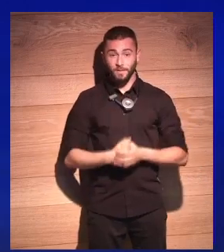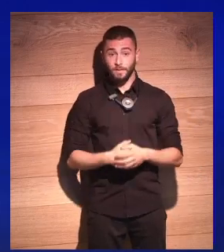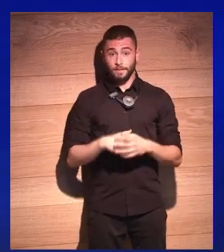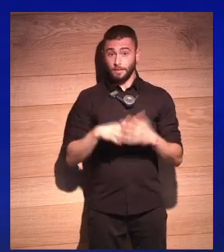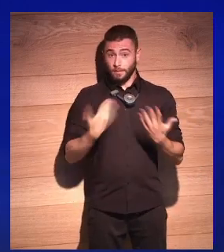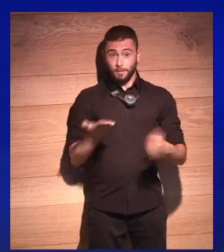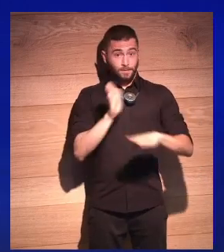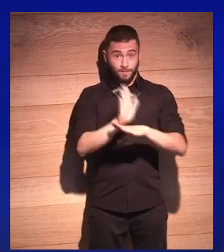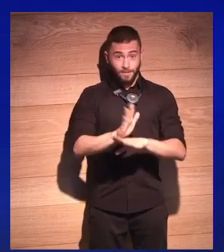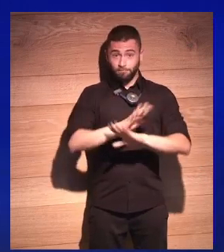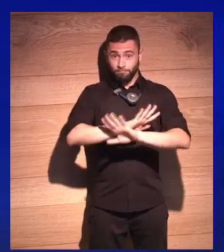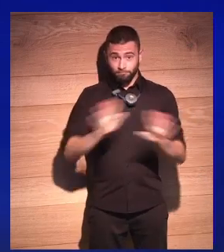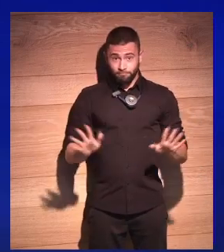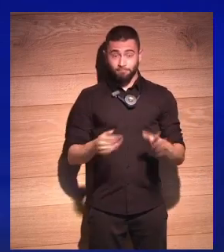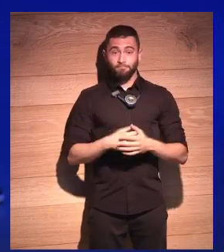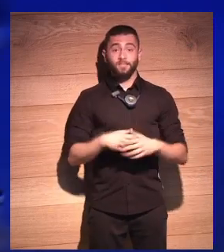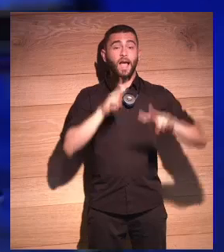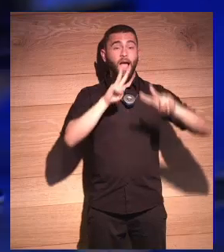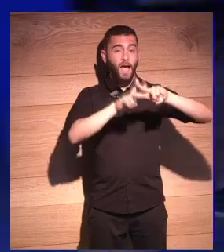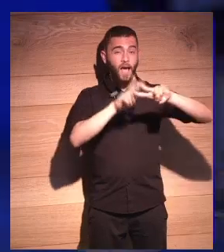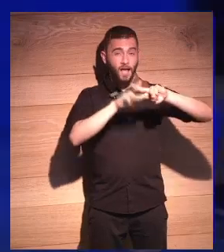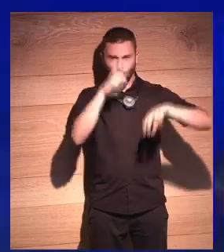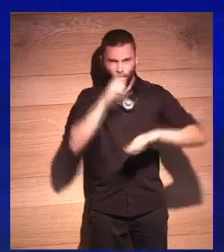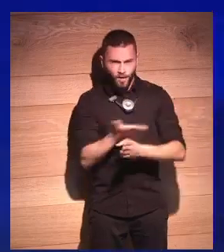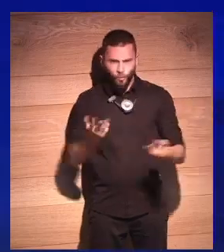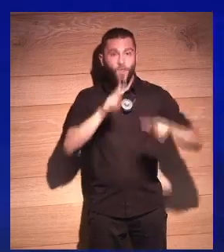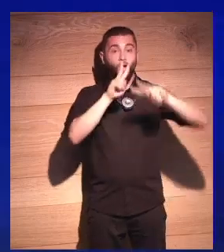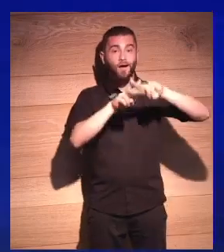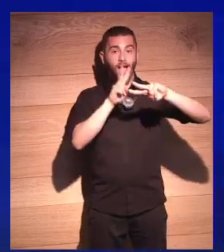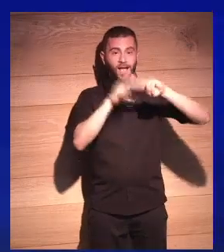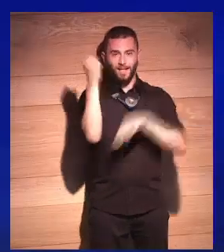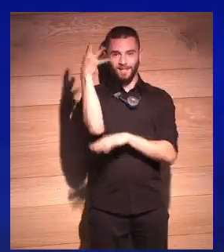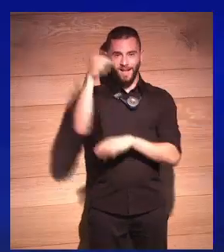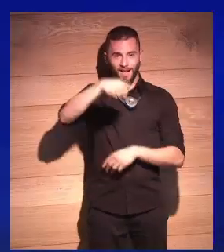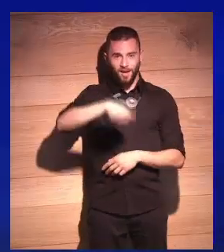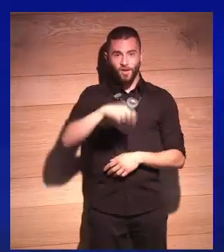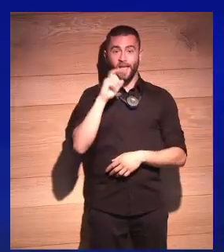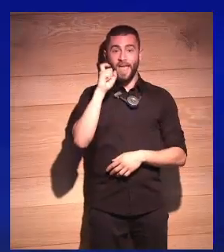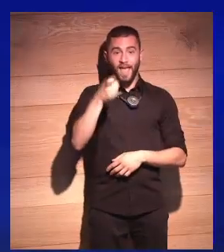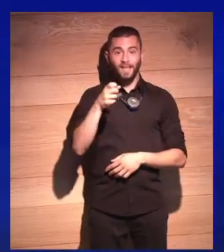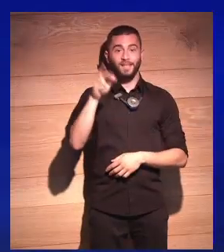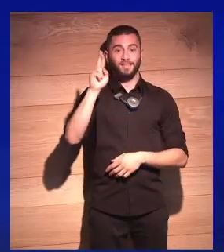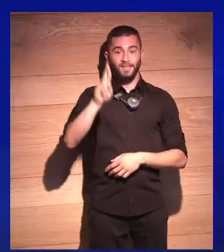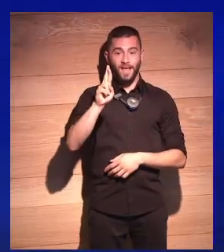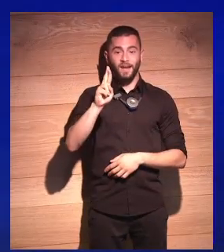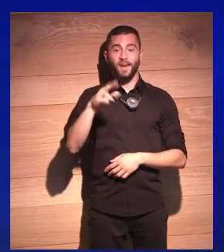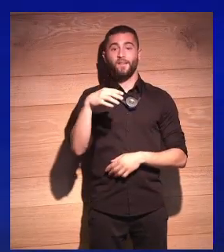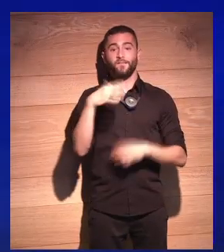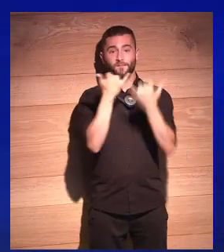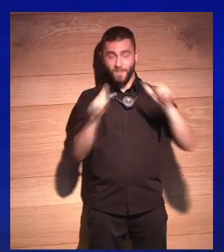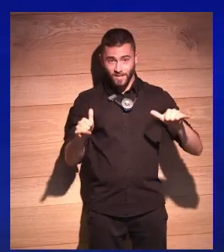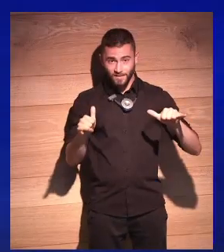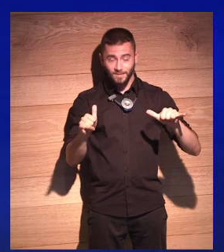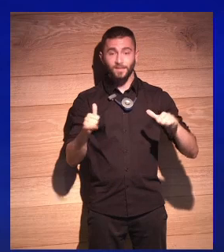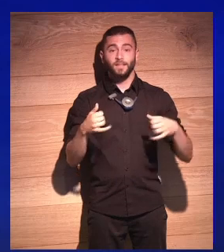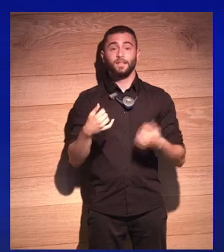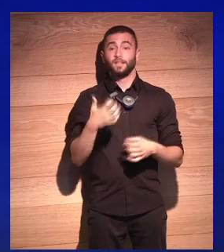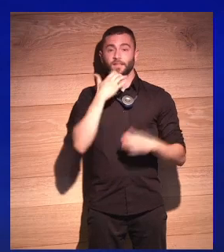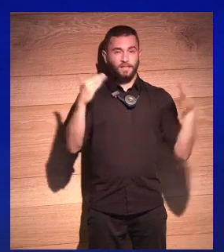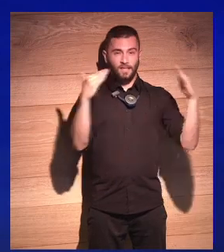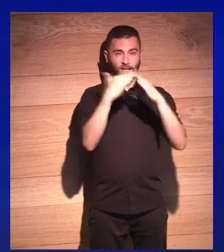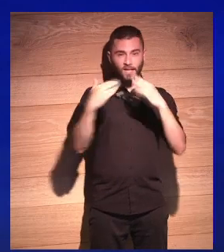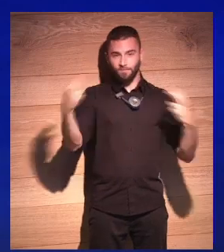This is all about the presentation. I remind you, you have hashtag for today's lecture, XRFest.